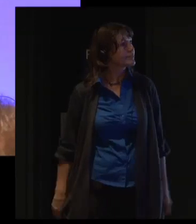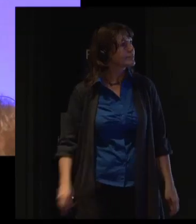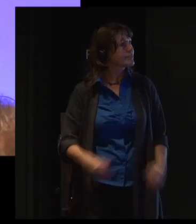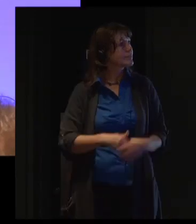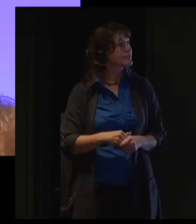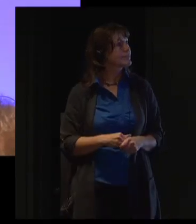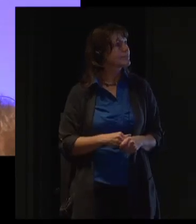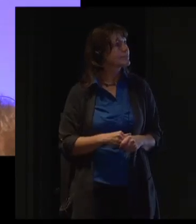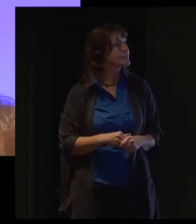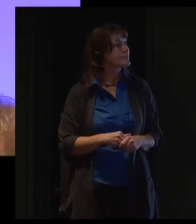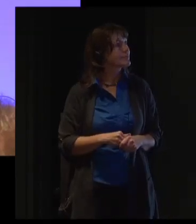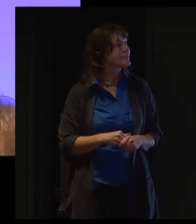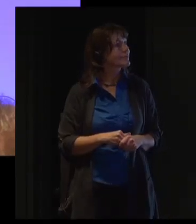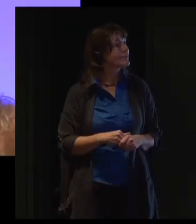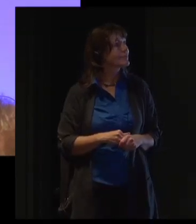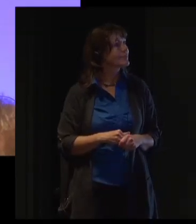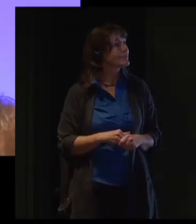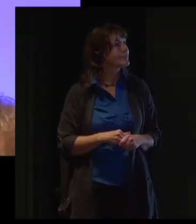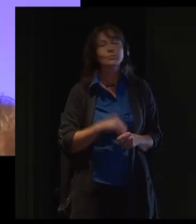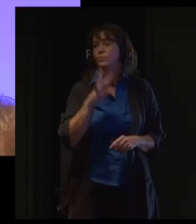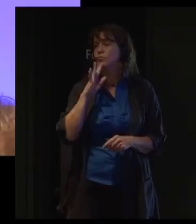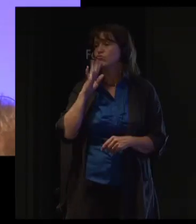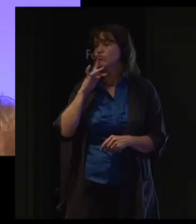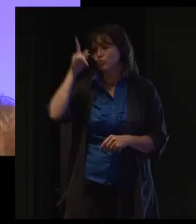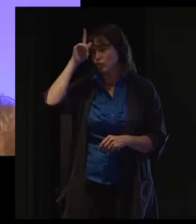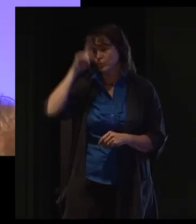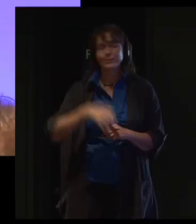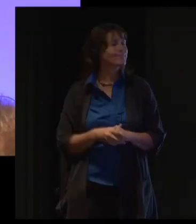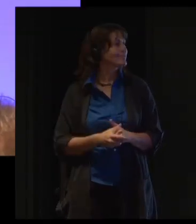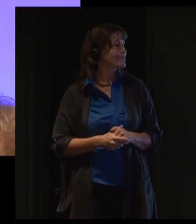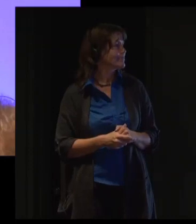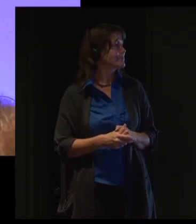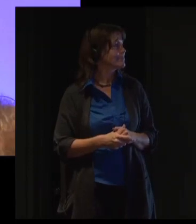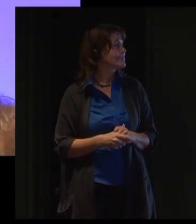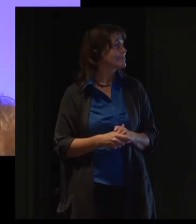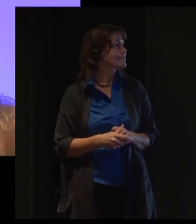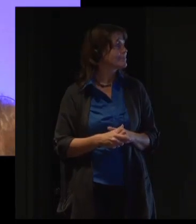Geh ganz nach oben. Ganz nach oben. Ja, jetzt.